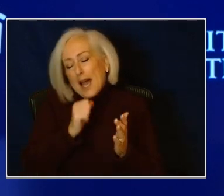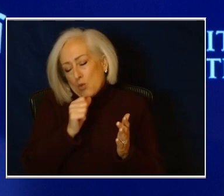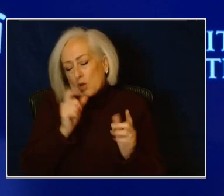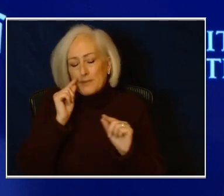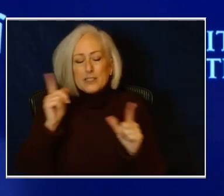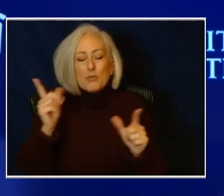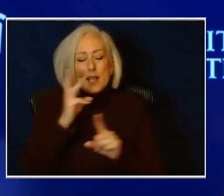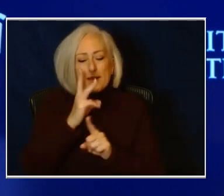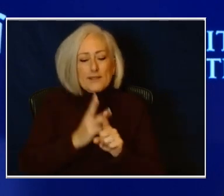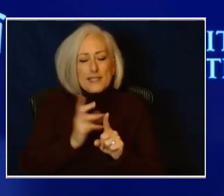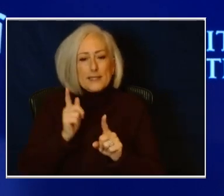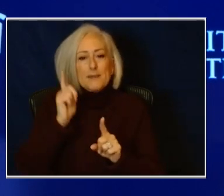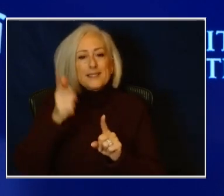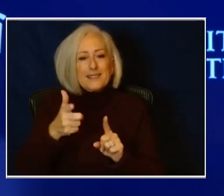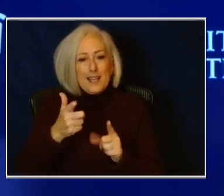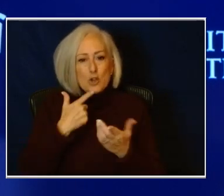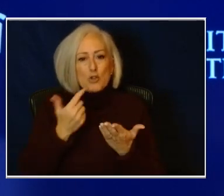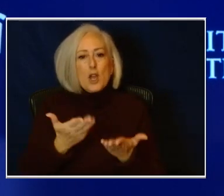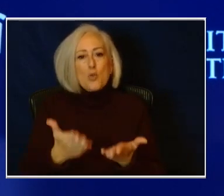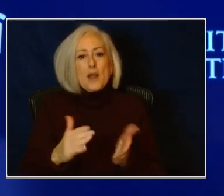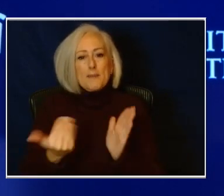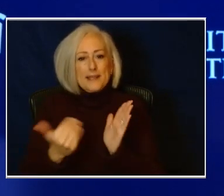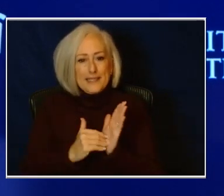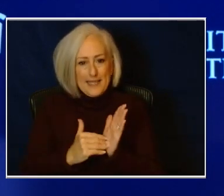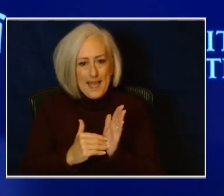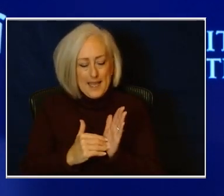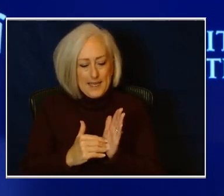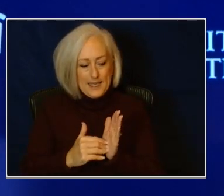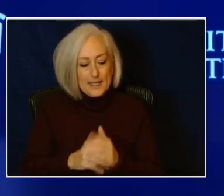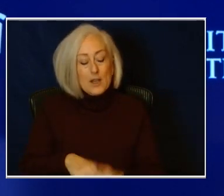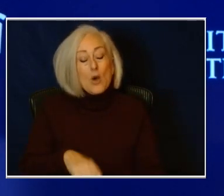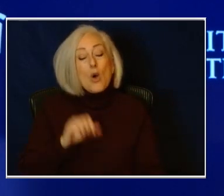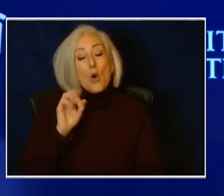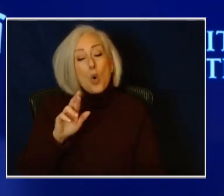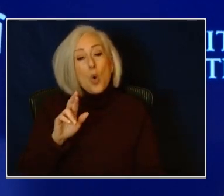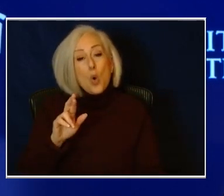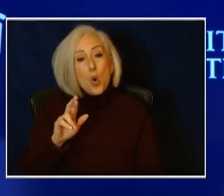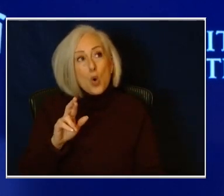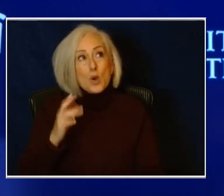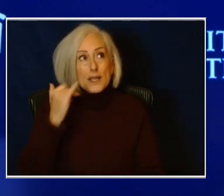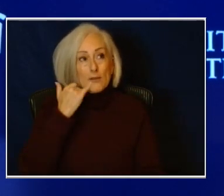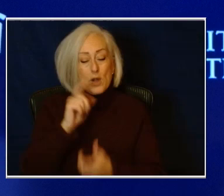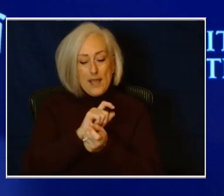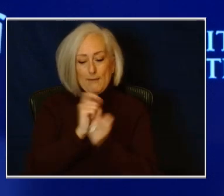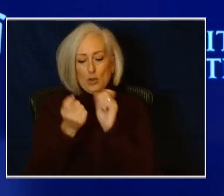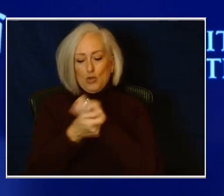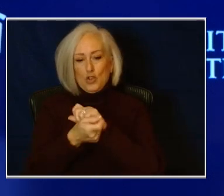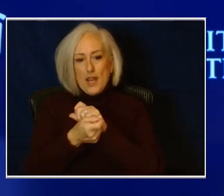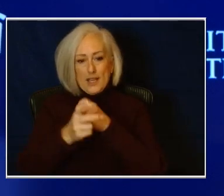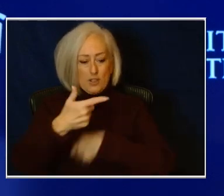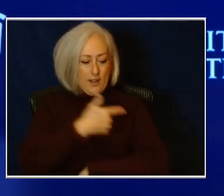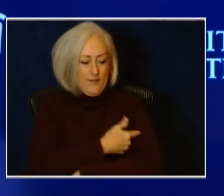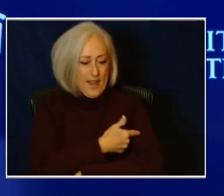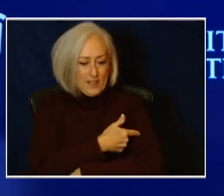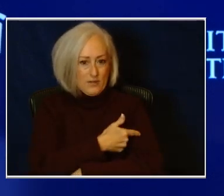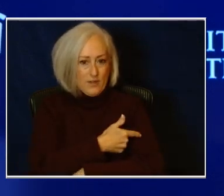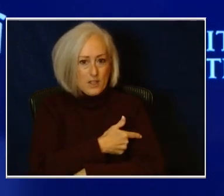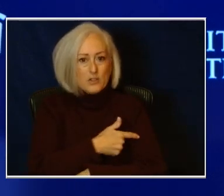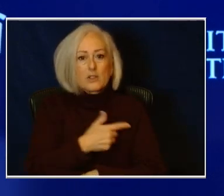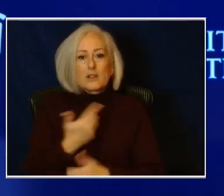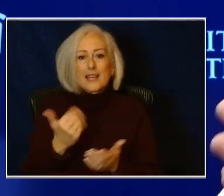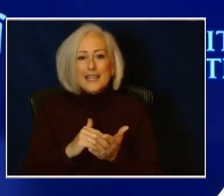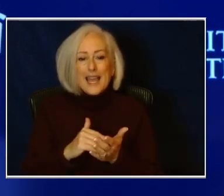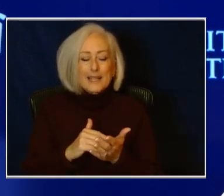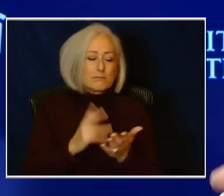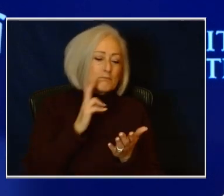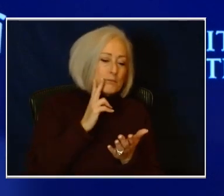more. B, whether or not we have to pivot the vaccination again if XBB or one of the derivatives becomes more prominent. And so I